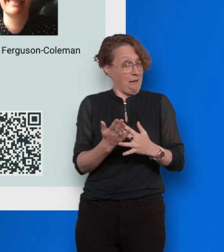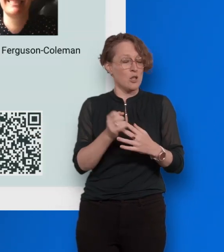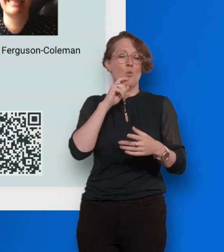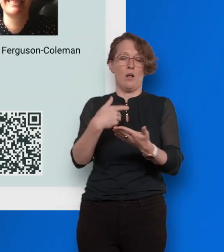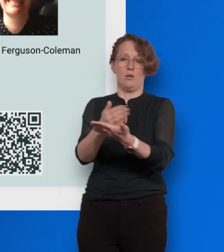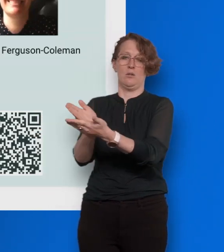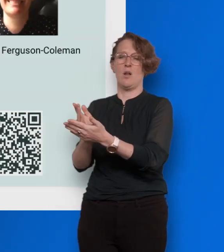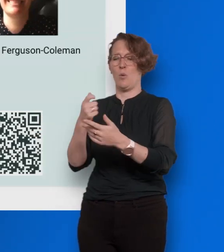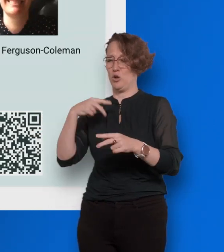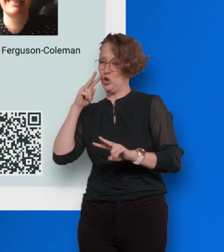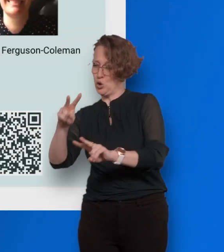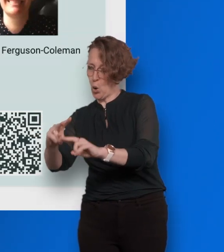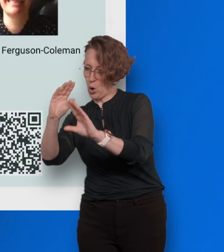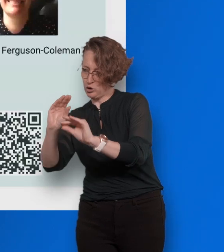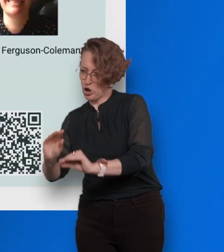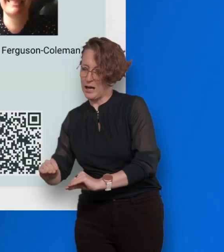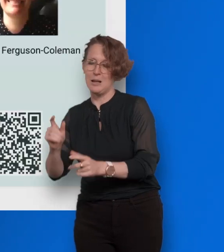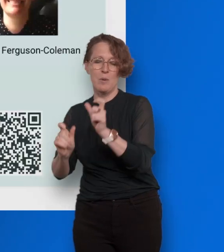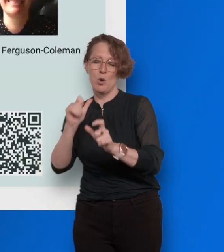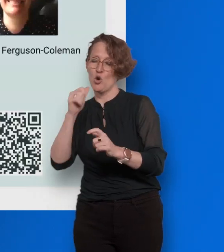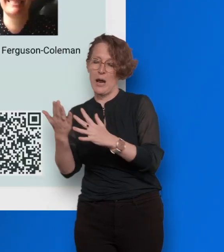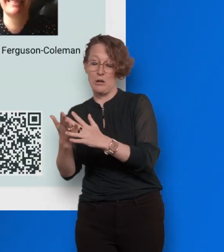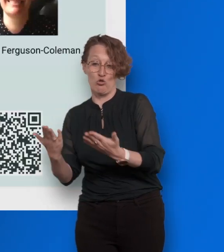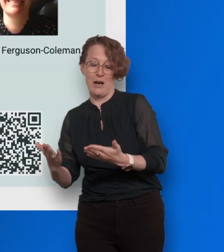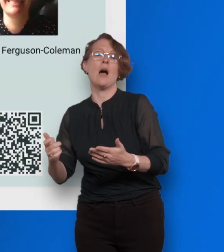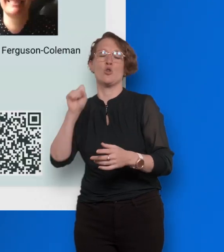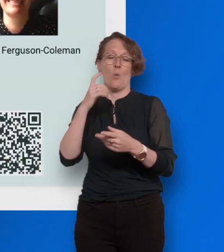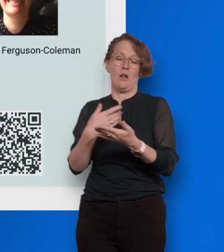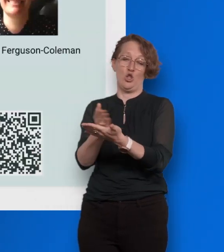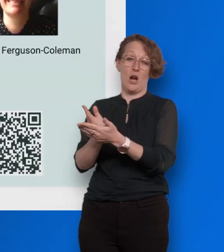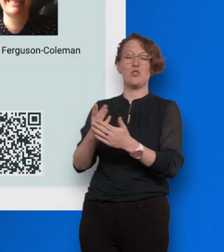chat that not everybody has access to them at the moment. So thank you very much,